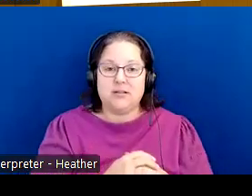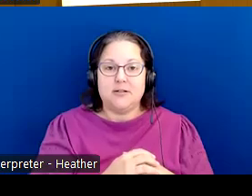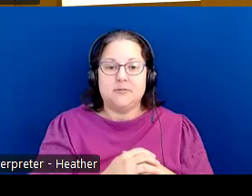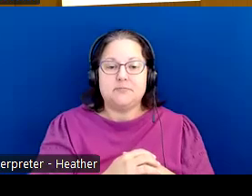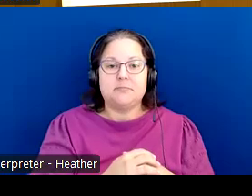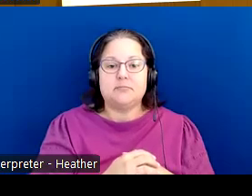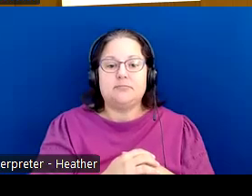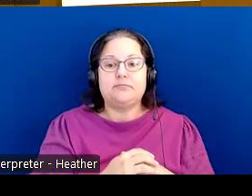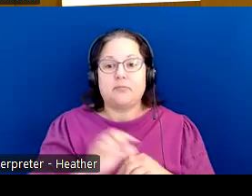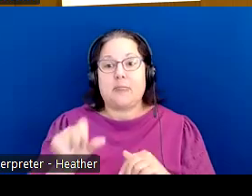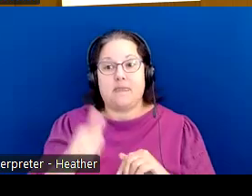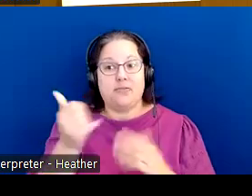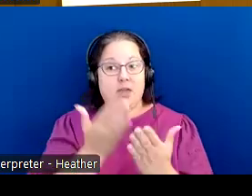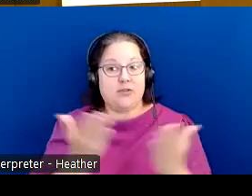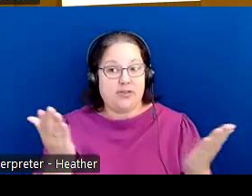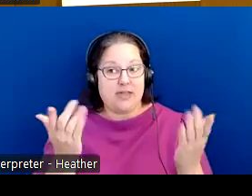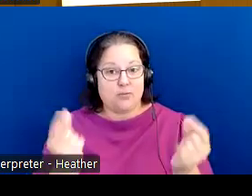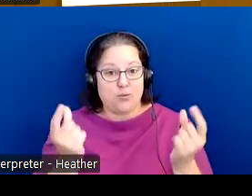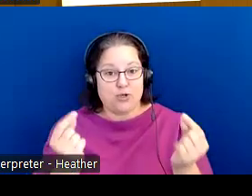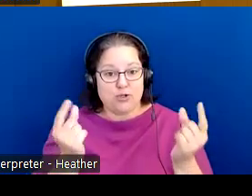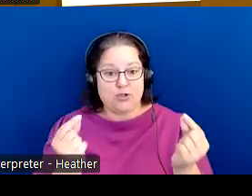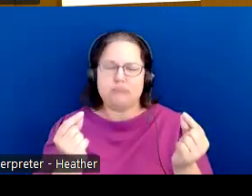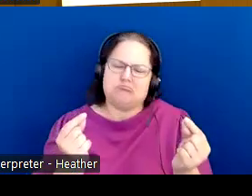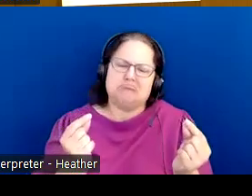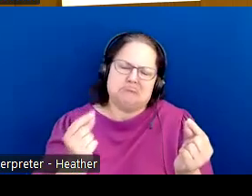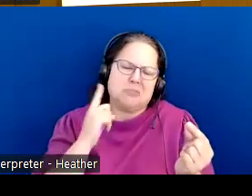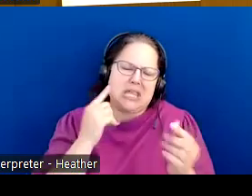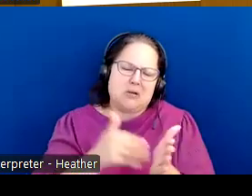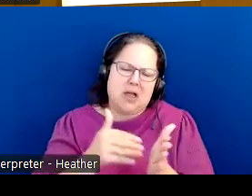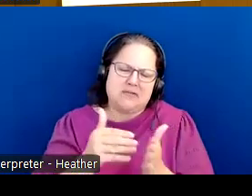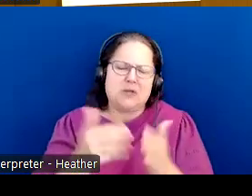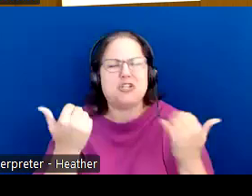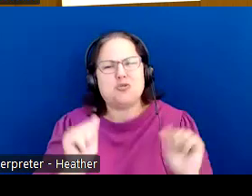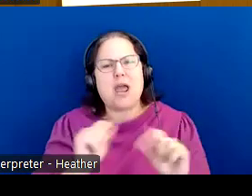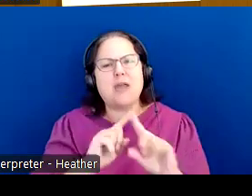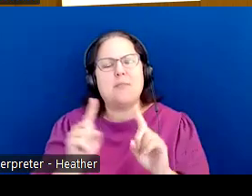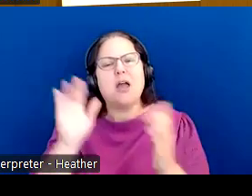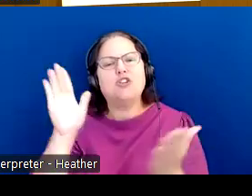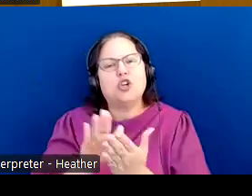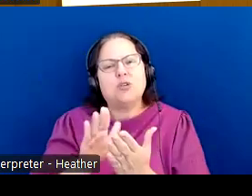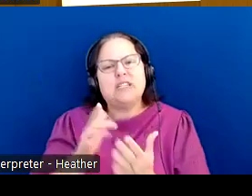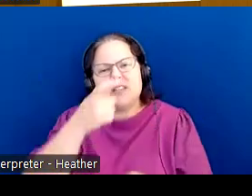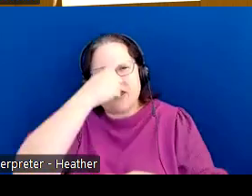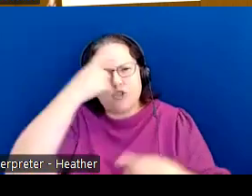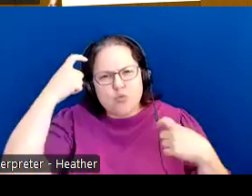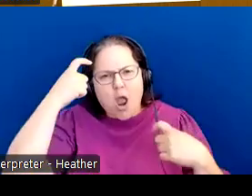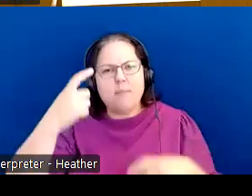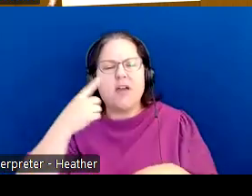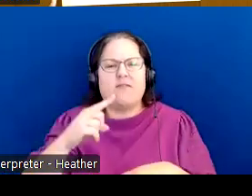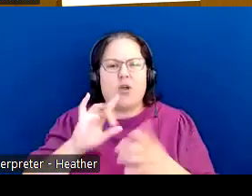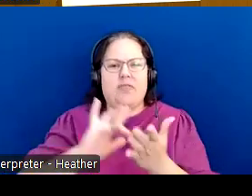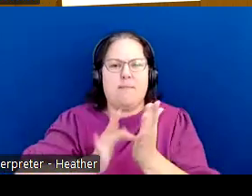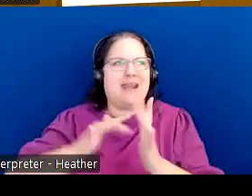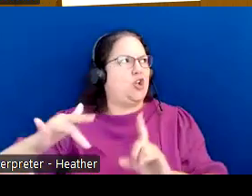And then the other thing that we need to do, which we hear about all the time and we try to do, but decrease the traumatic nature of the medical setting so